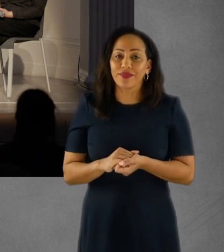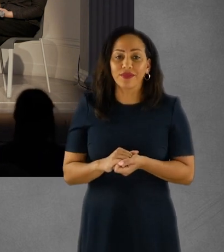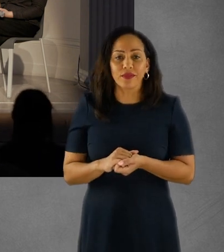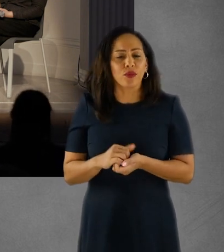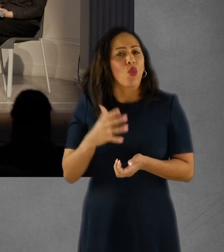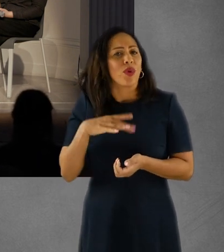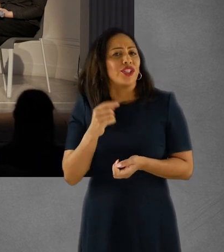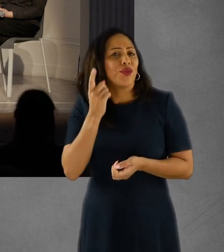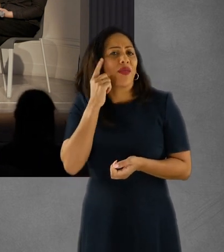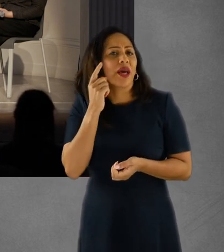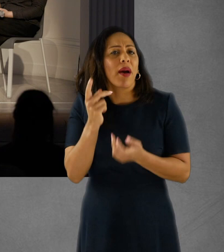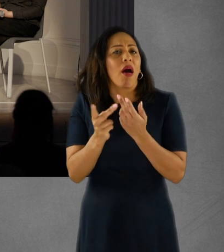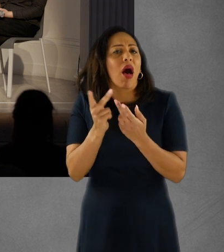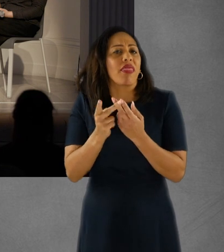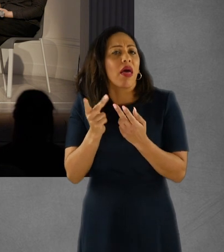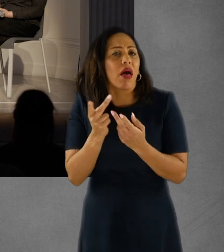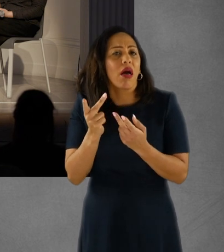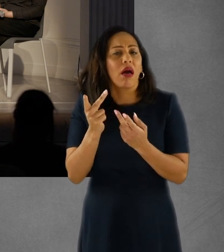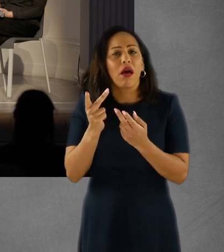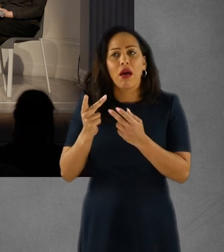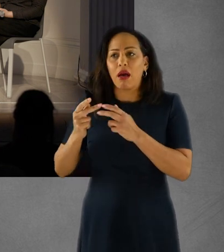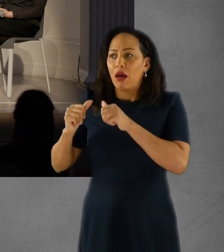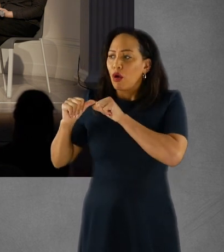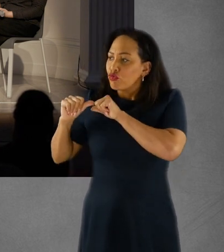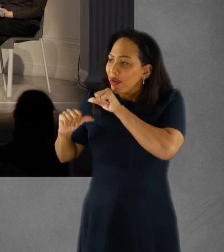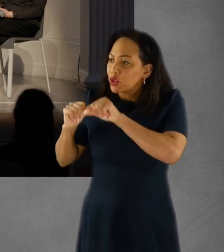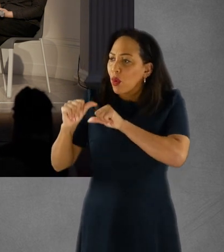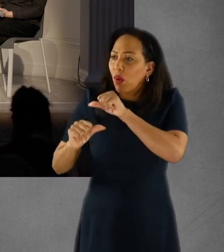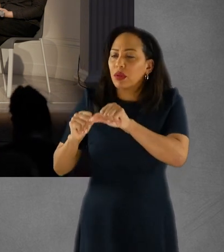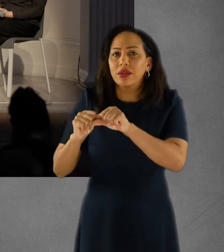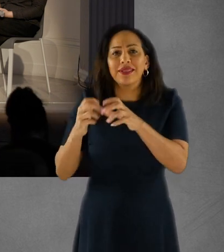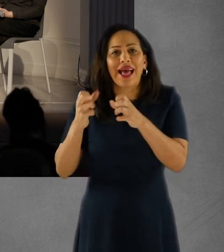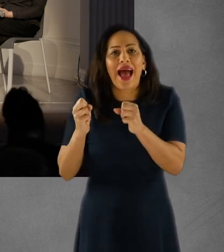maybe are communal and create different connections.